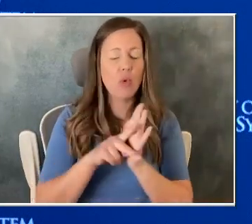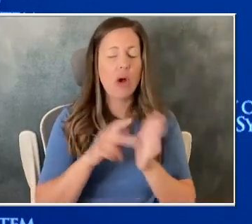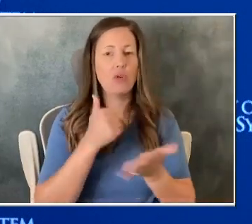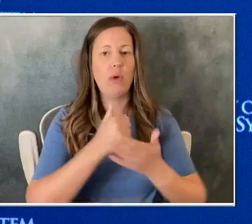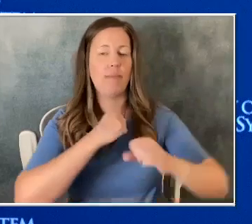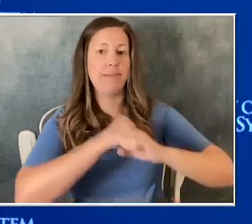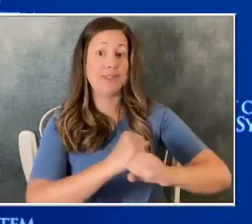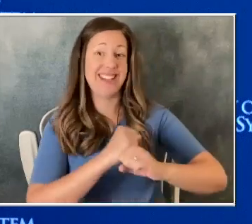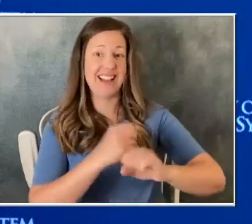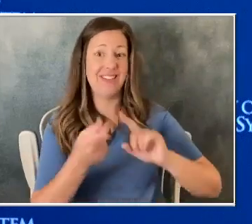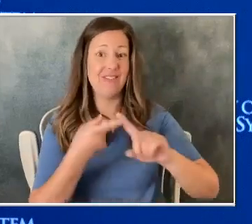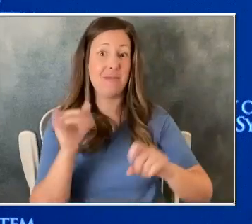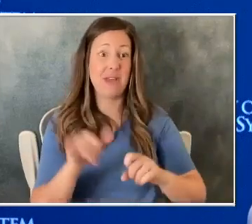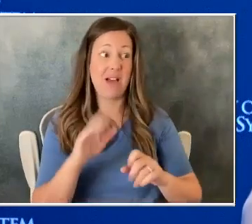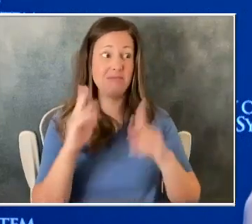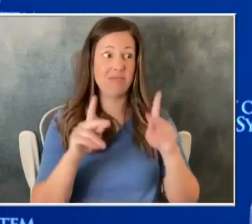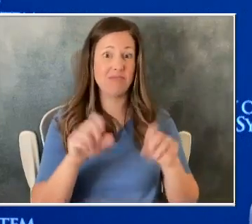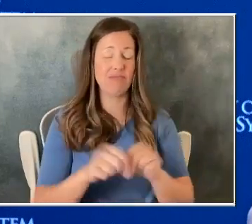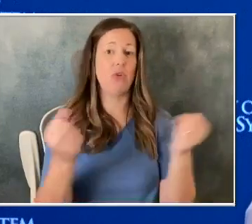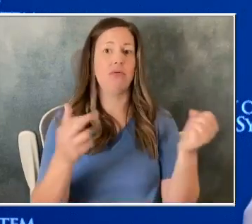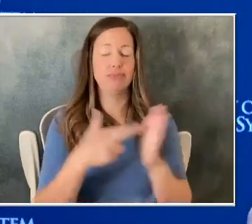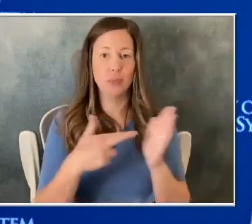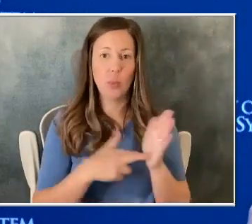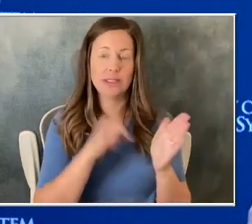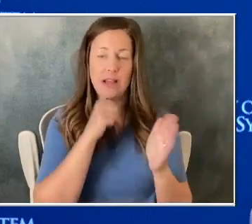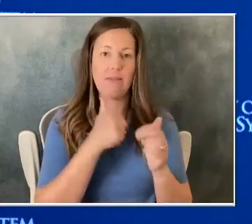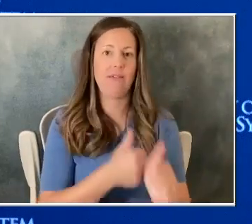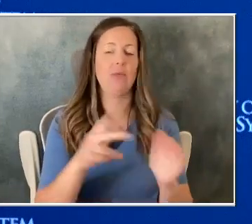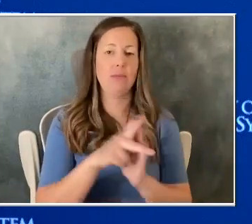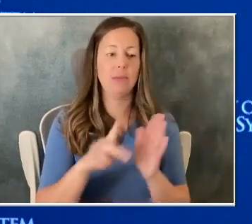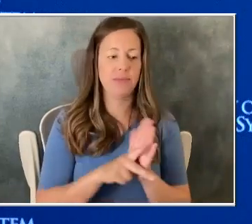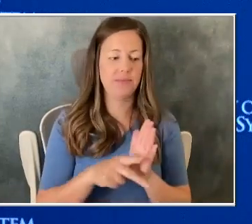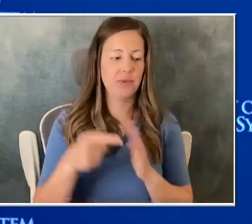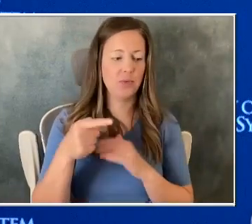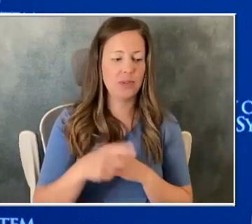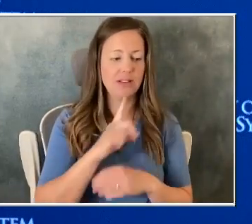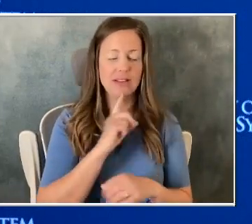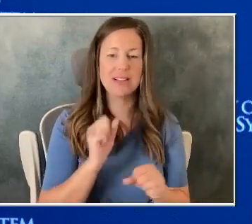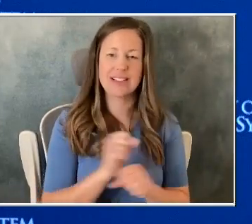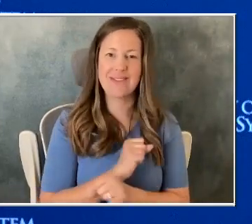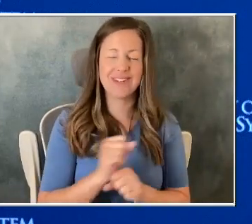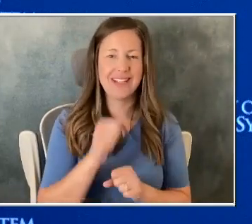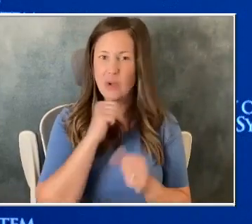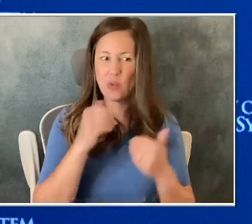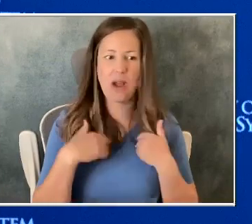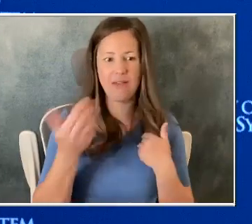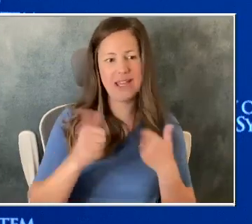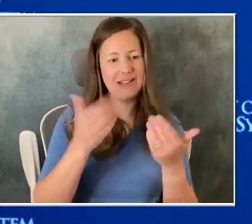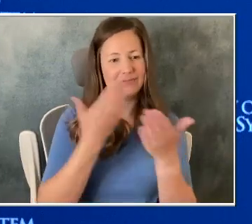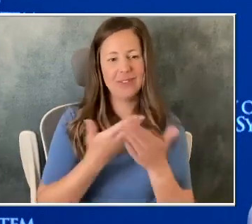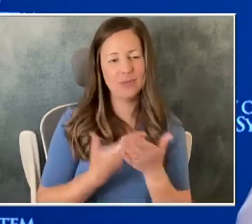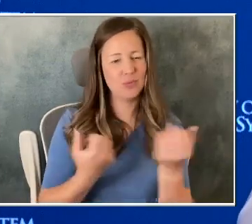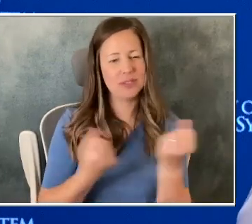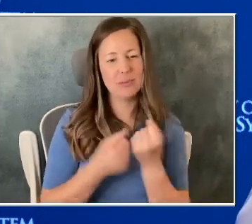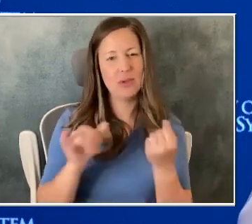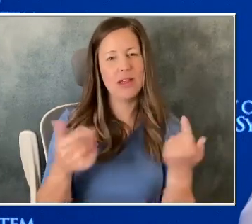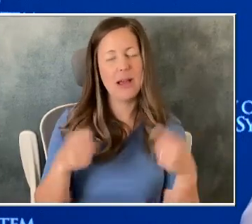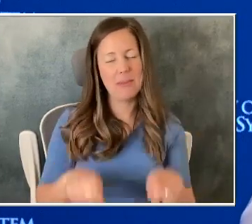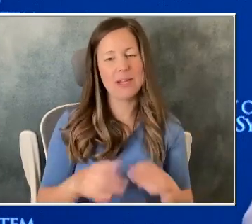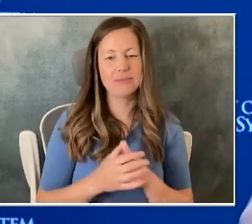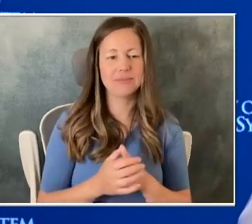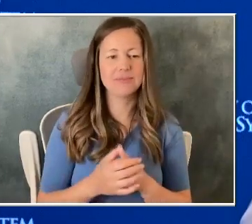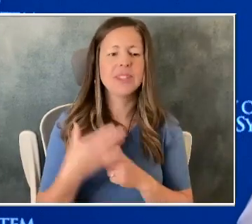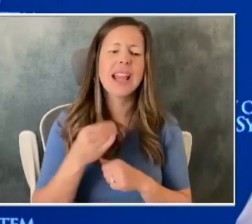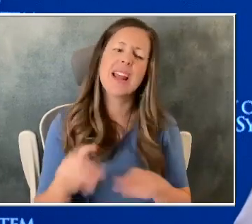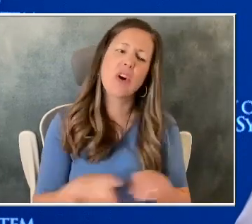things. And so, you know, this is definitely, we don't have any evidence to support that at this point in time. And those were very